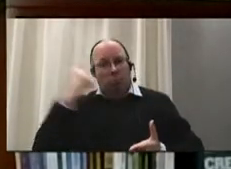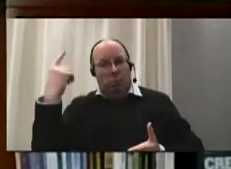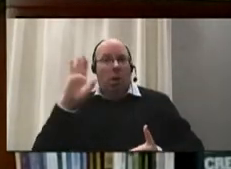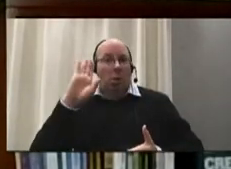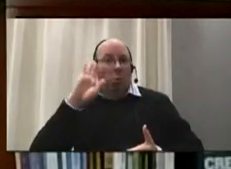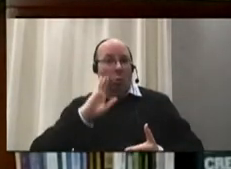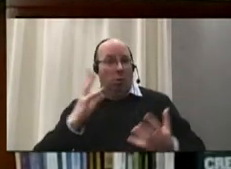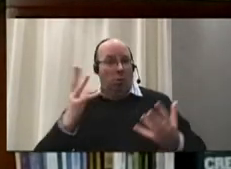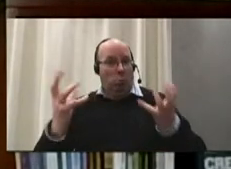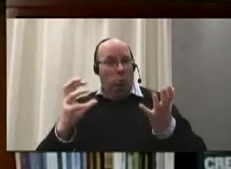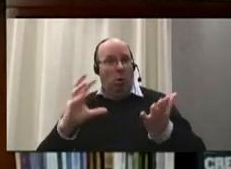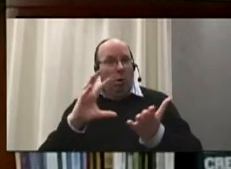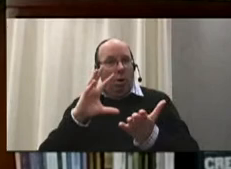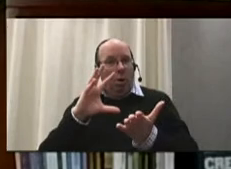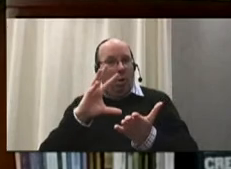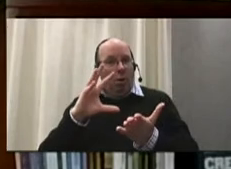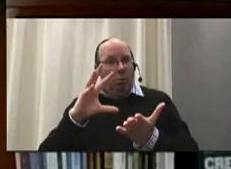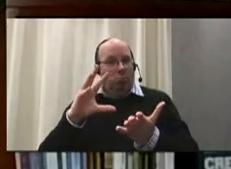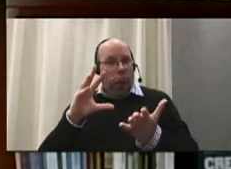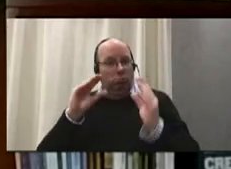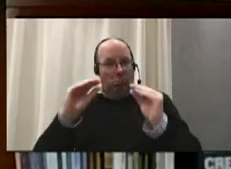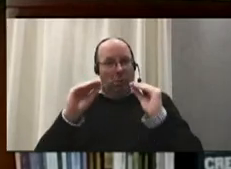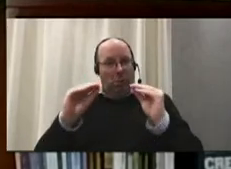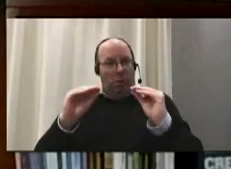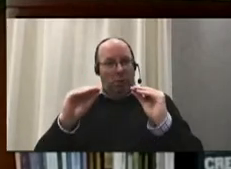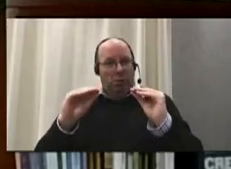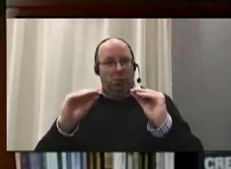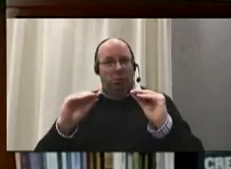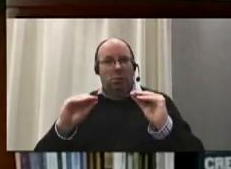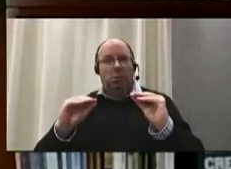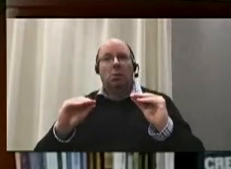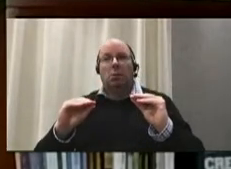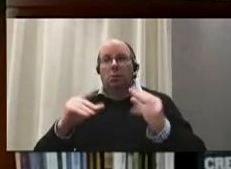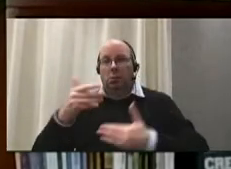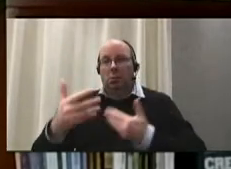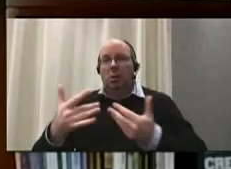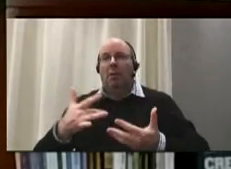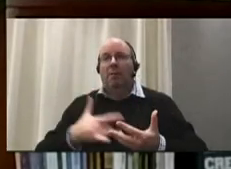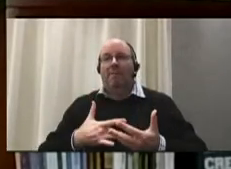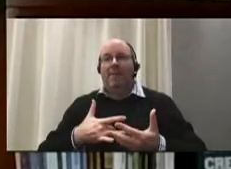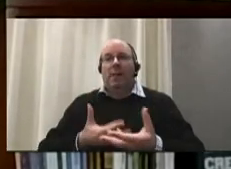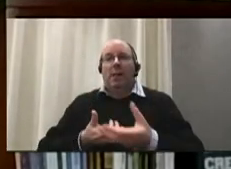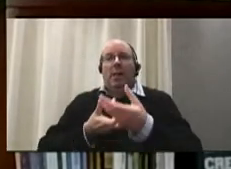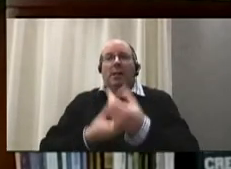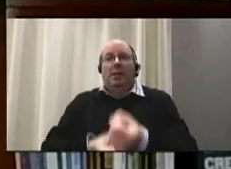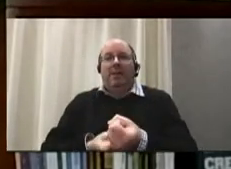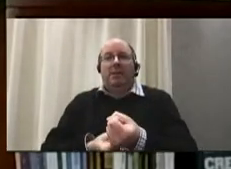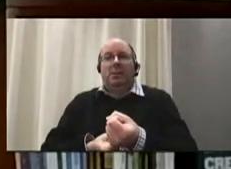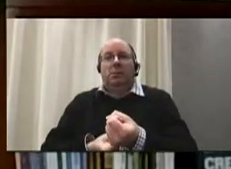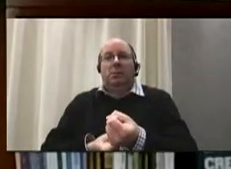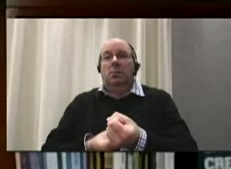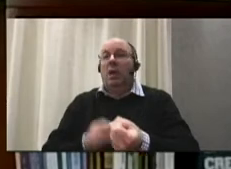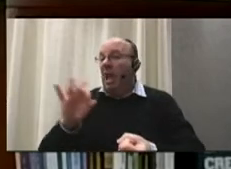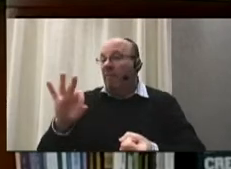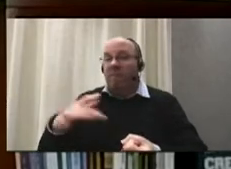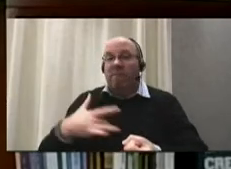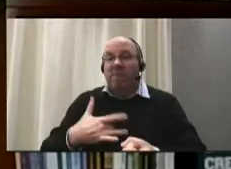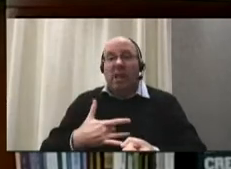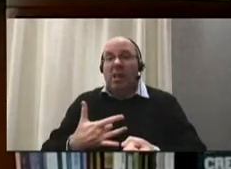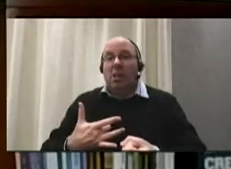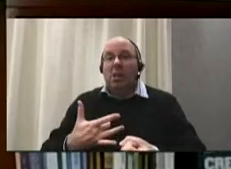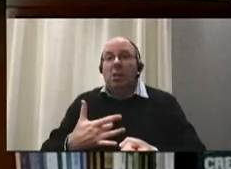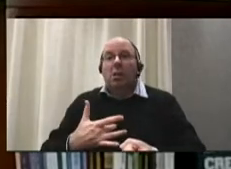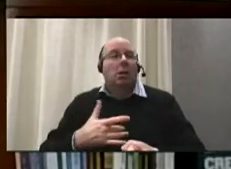feel confident. And if you don't feel confident, let us know what we can do to feel confident to make sure their students are in school for in-person